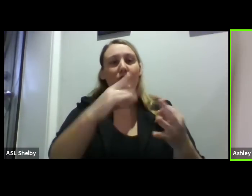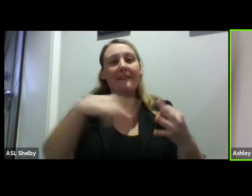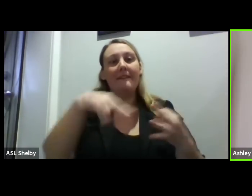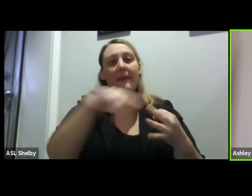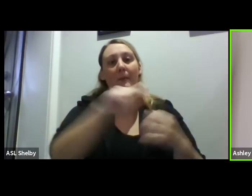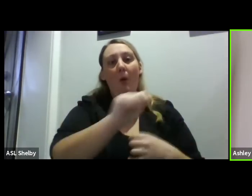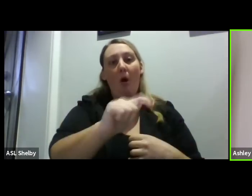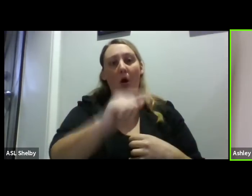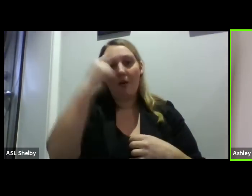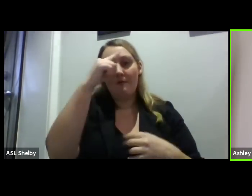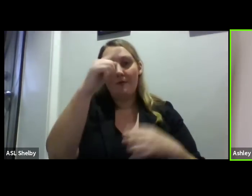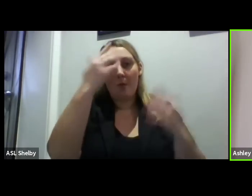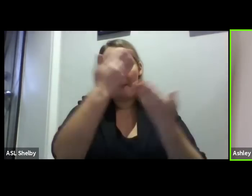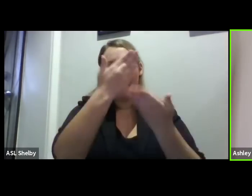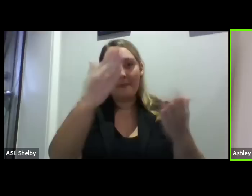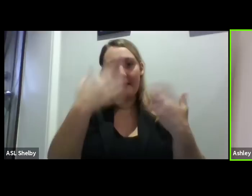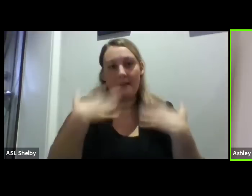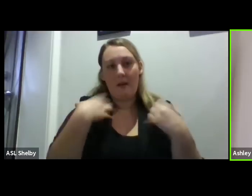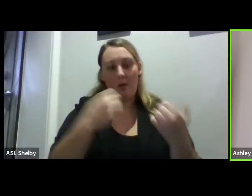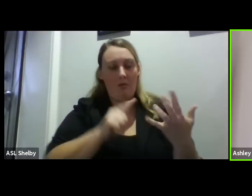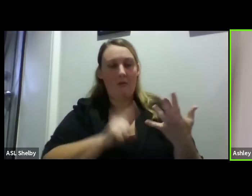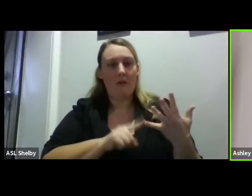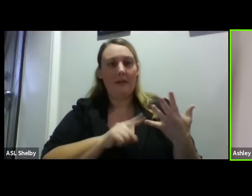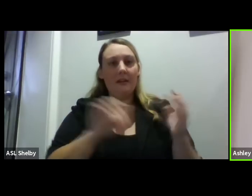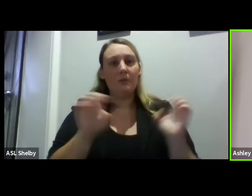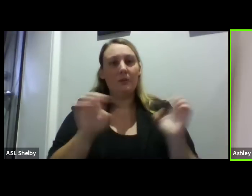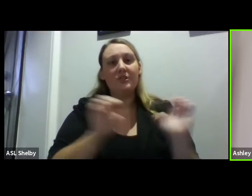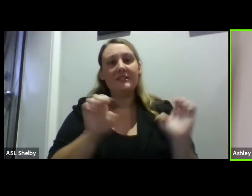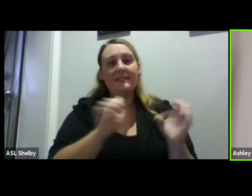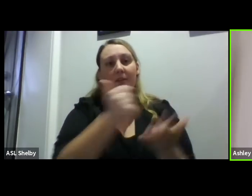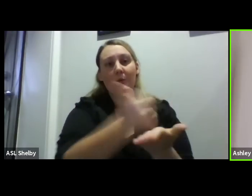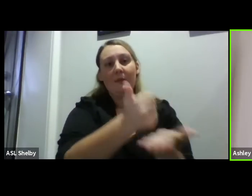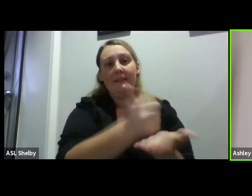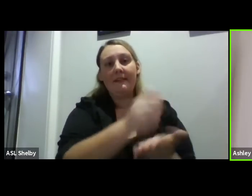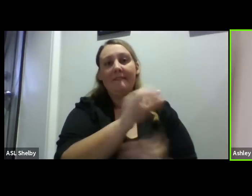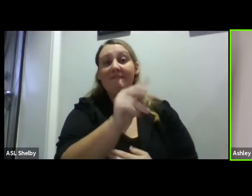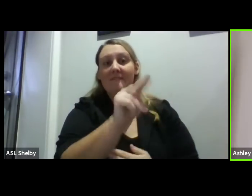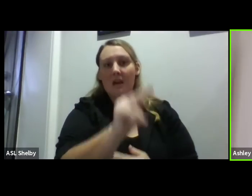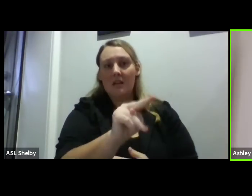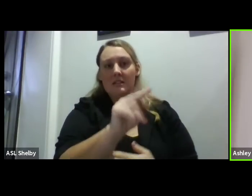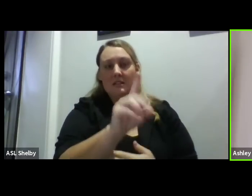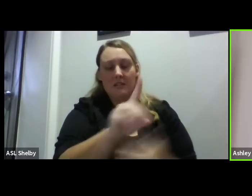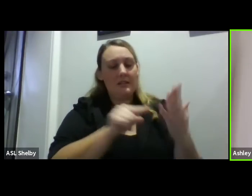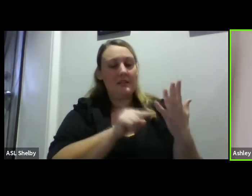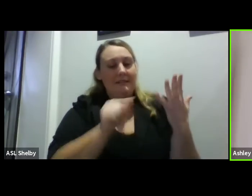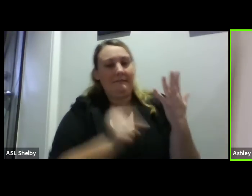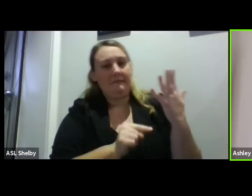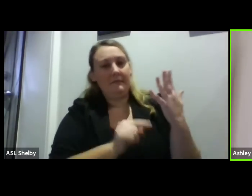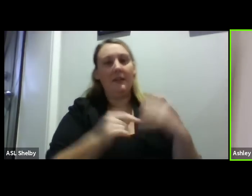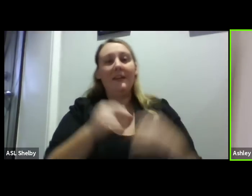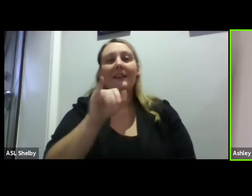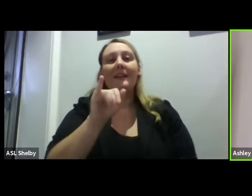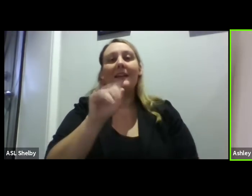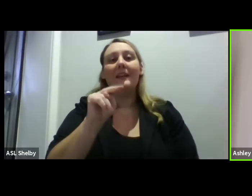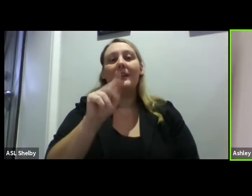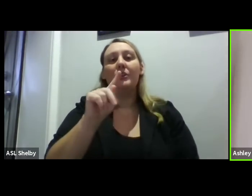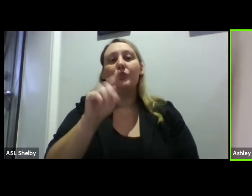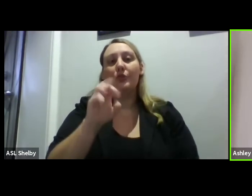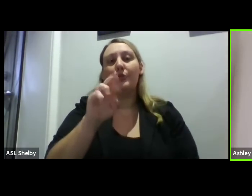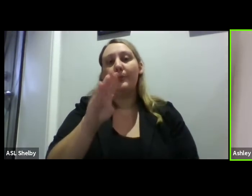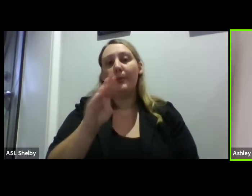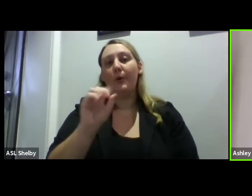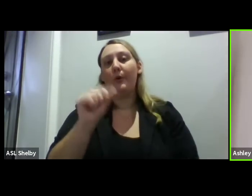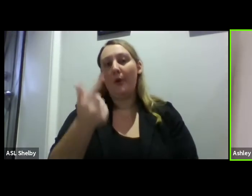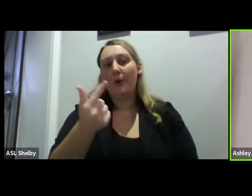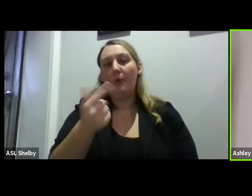Fund, and Interborough Funeral Home. These are just a few. There are an abundance out there. You will be able